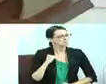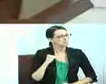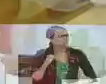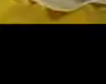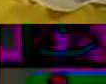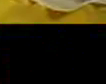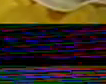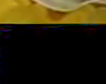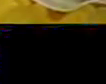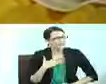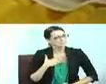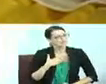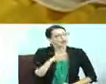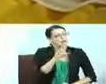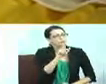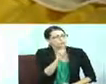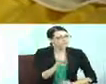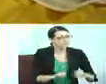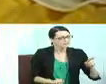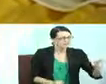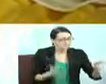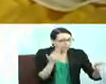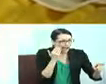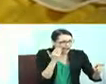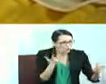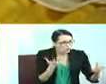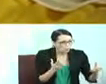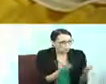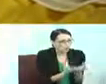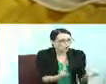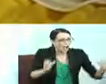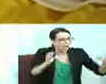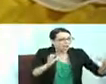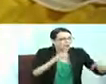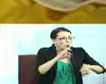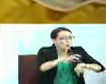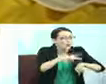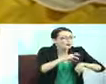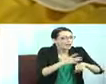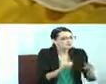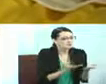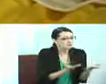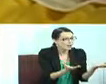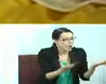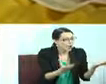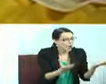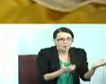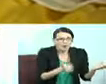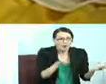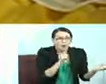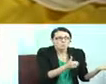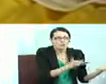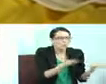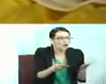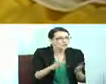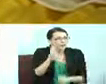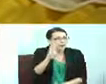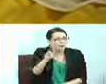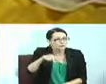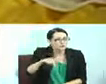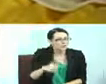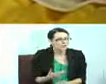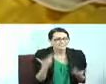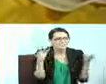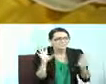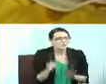That's my watermelon in that bowl. And I would have brought you some barbecue, but I didn't want you sitting out there smelling it